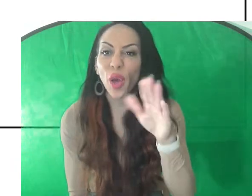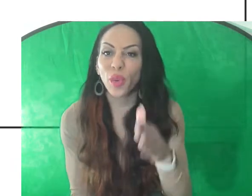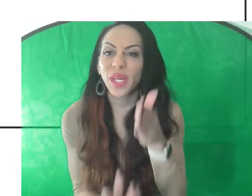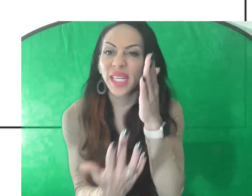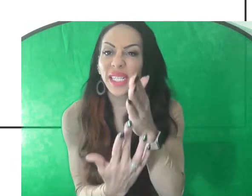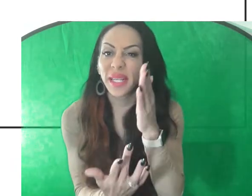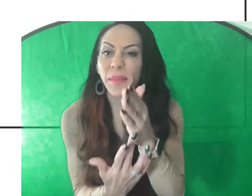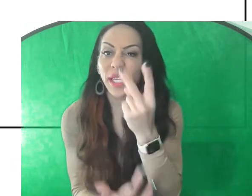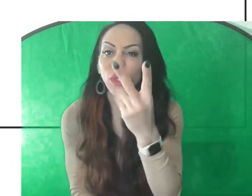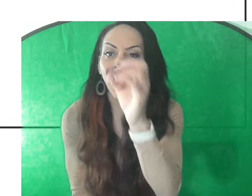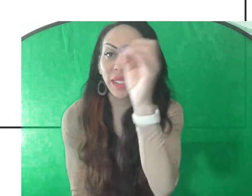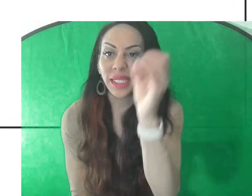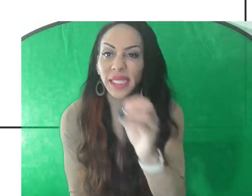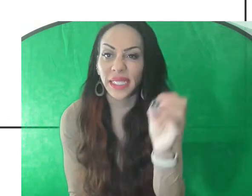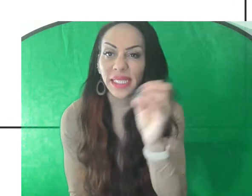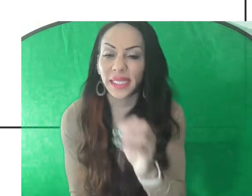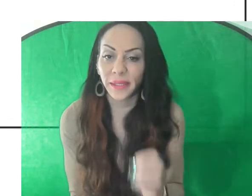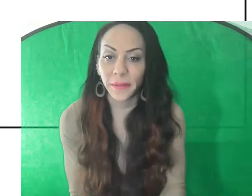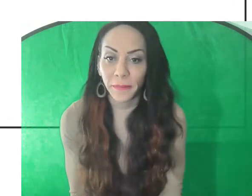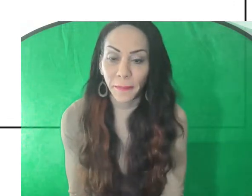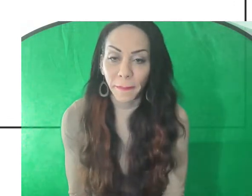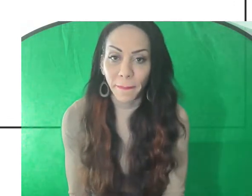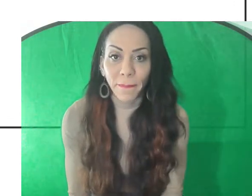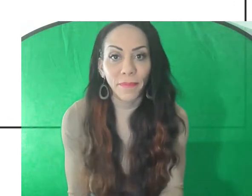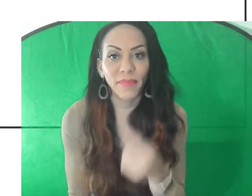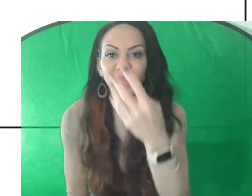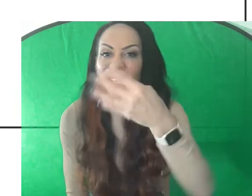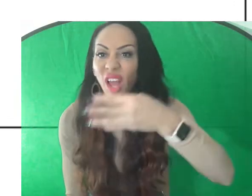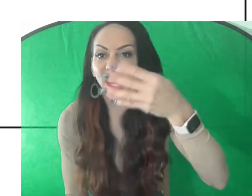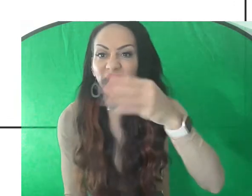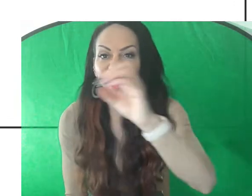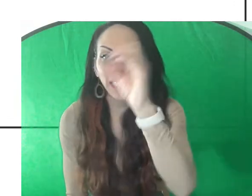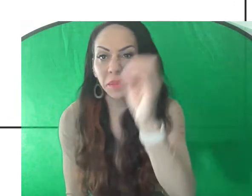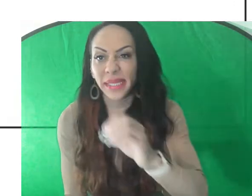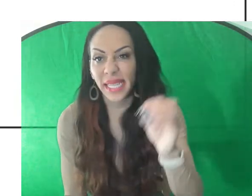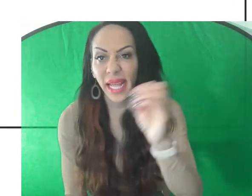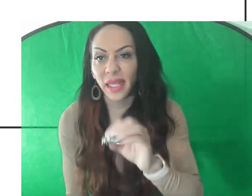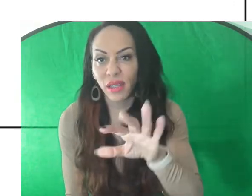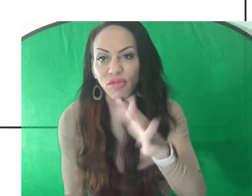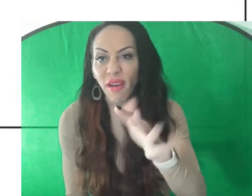think like there's a LinkedIn study that said like 19% even. Yeah.